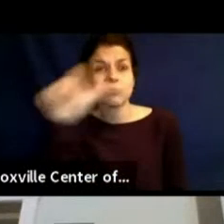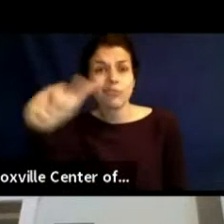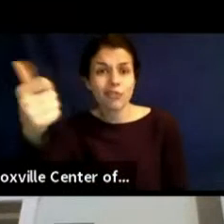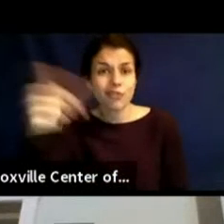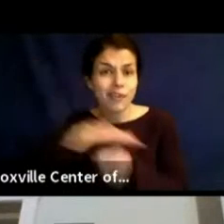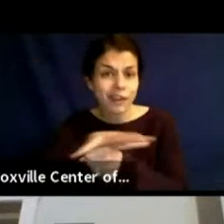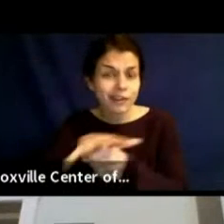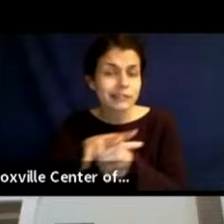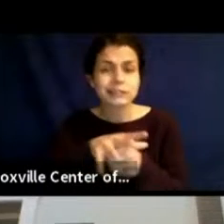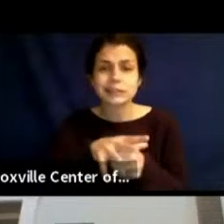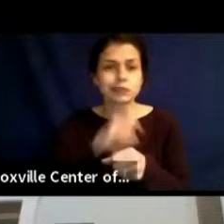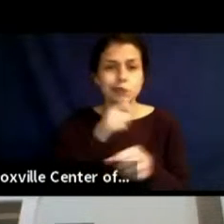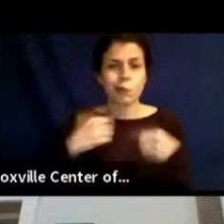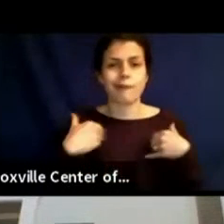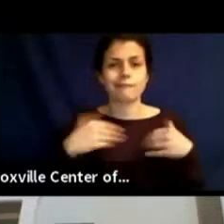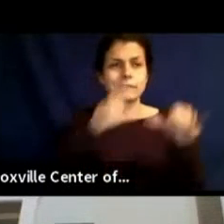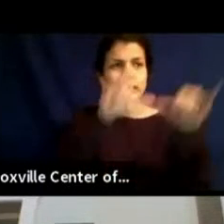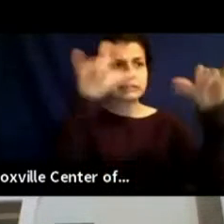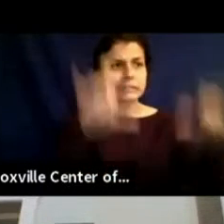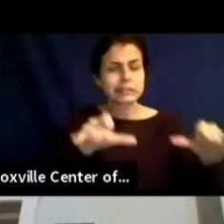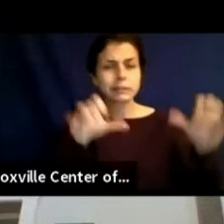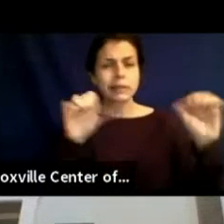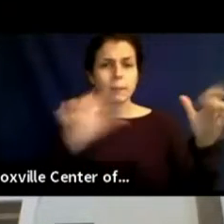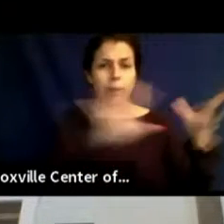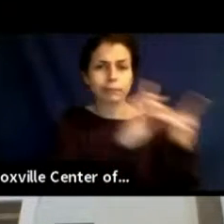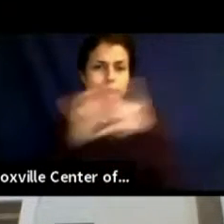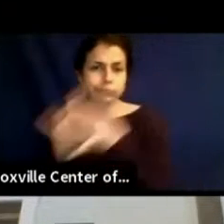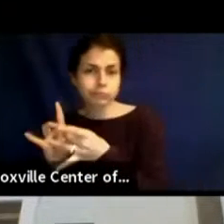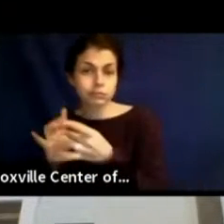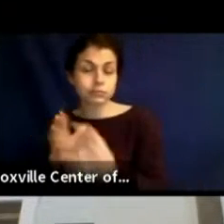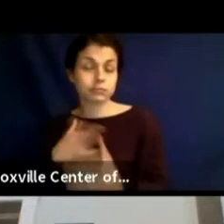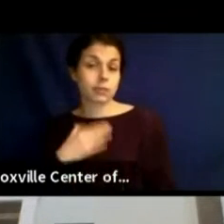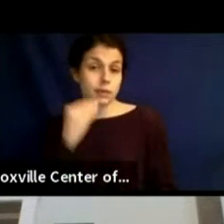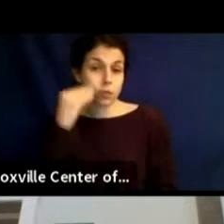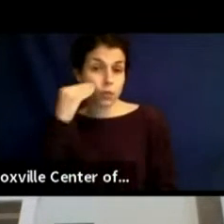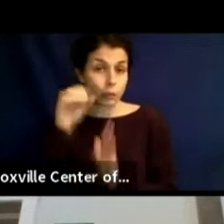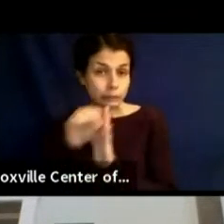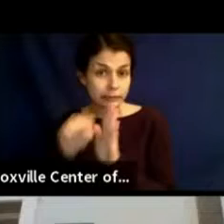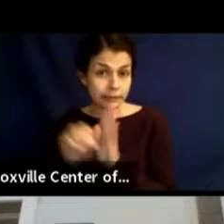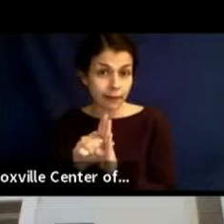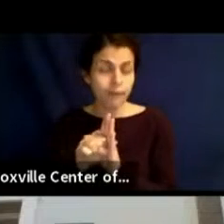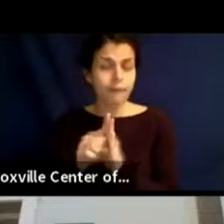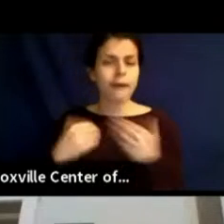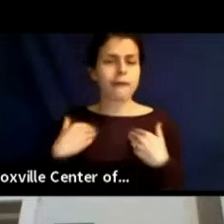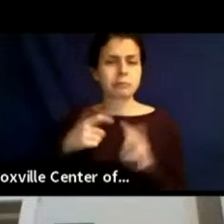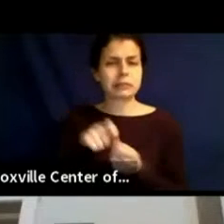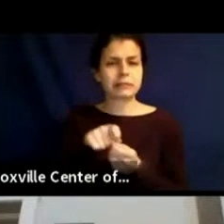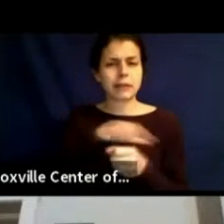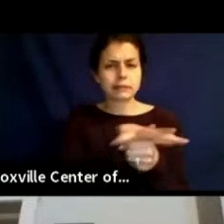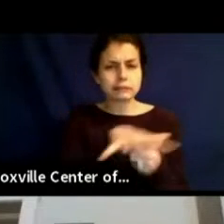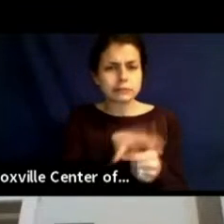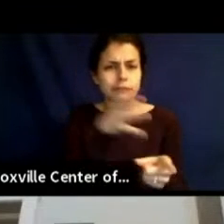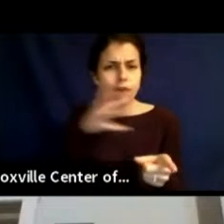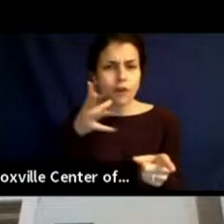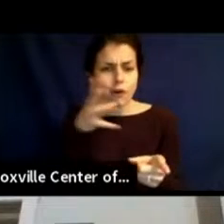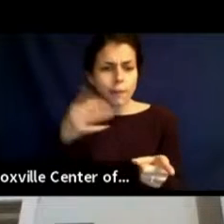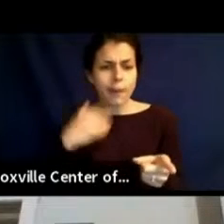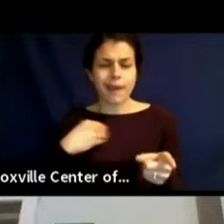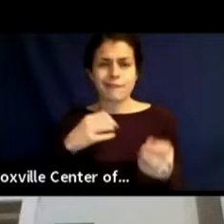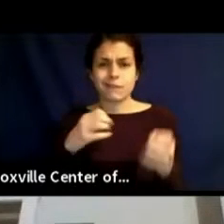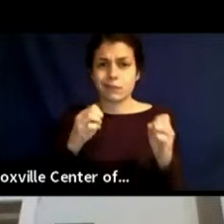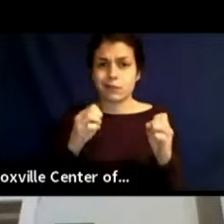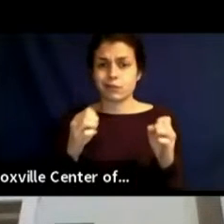like that, I know in my home state that some rural emergency rooms are looking over